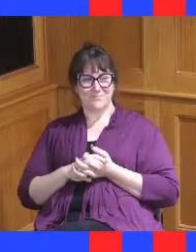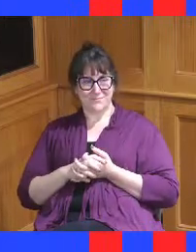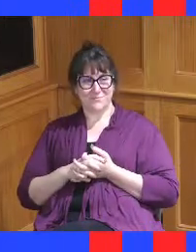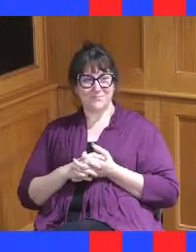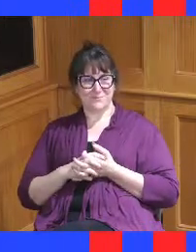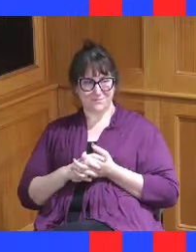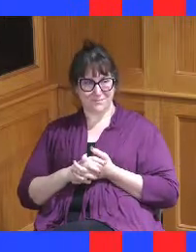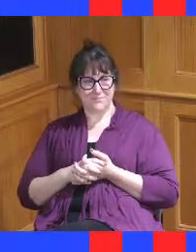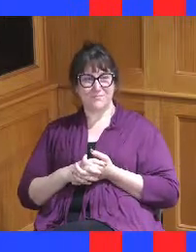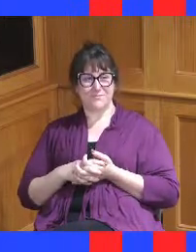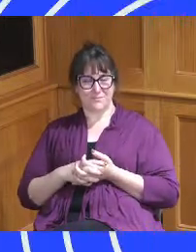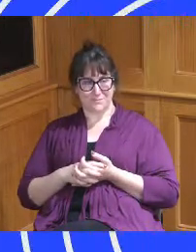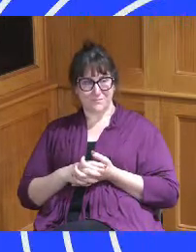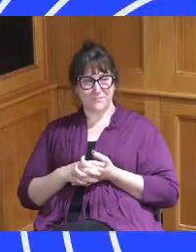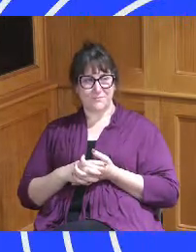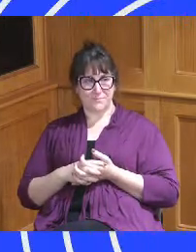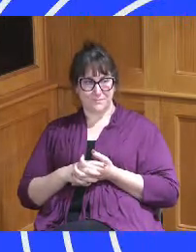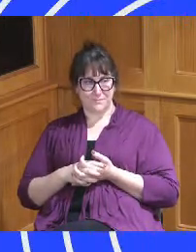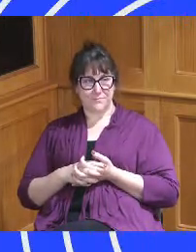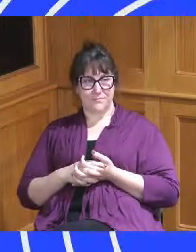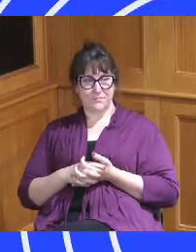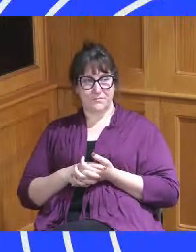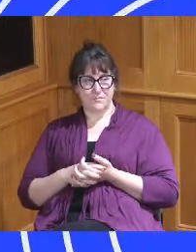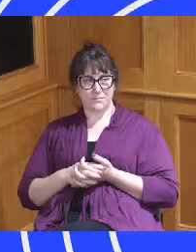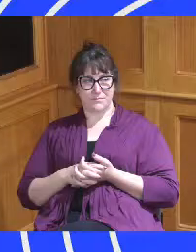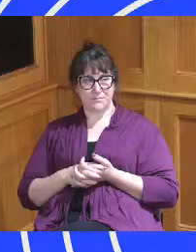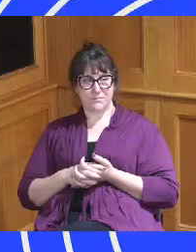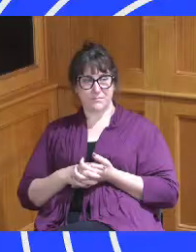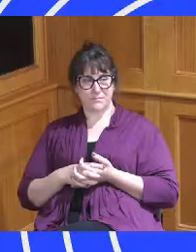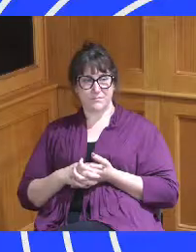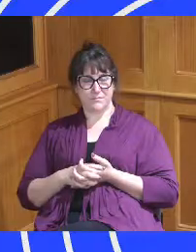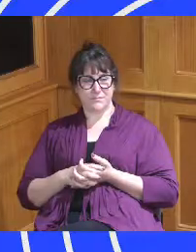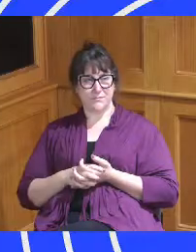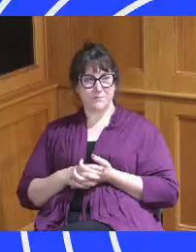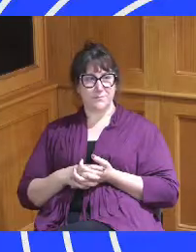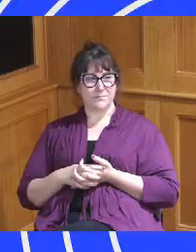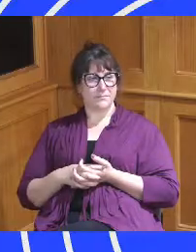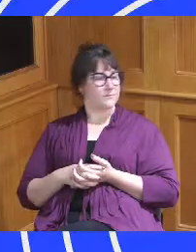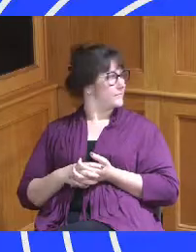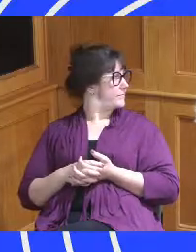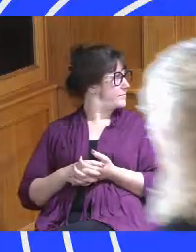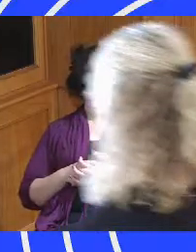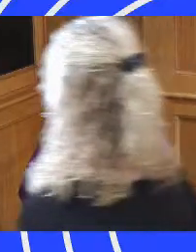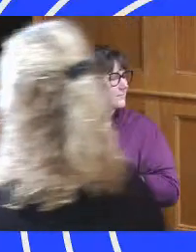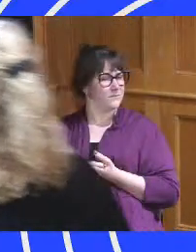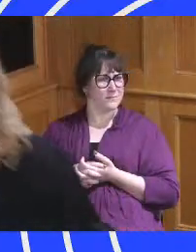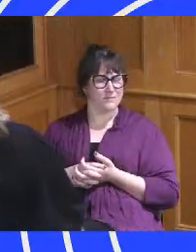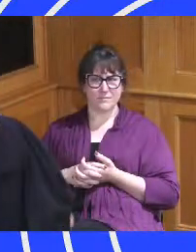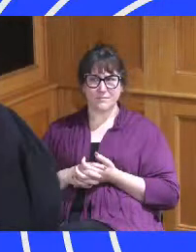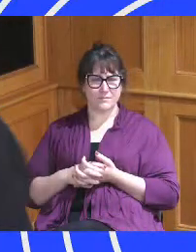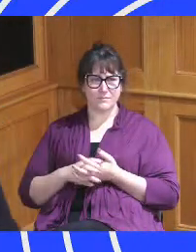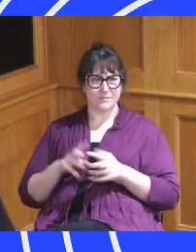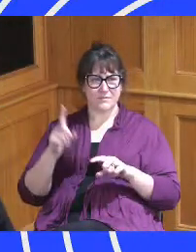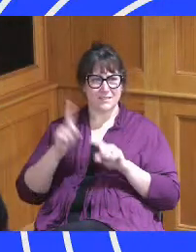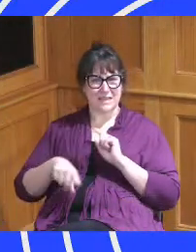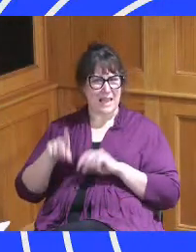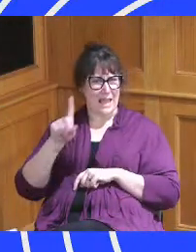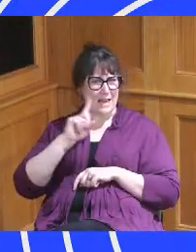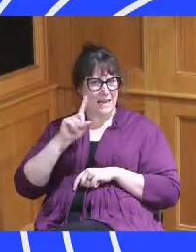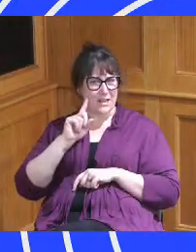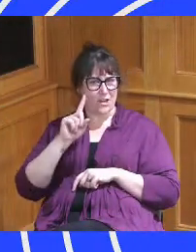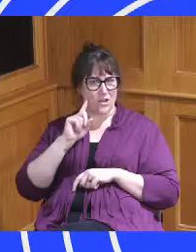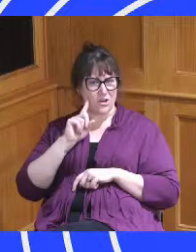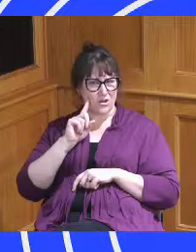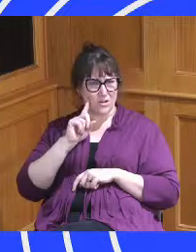Oh, perfect. All right. This is just our agenda for the day, and then the speaking points will be going over. Mic up just a little. This is